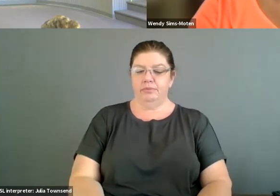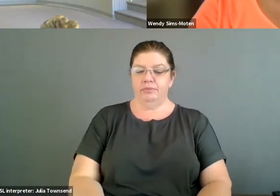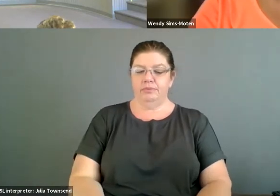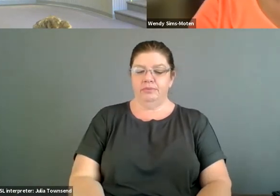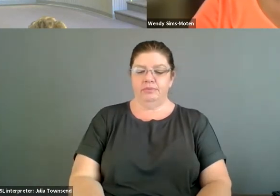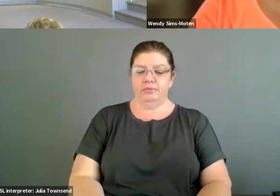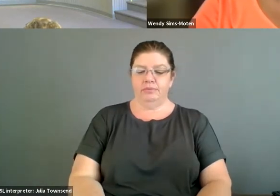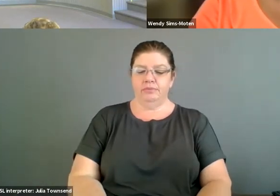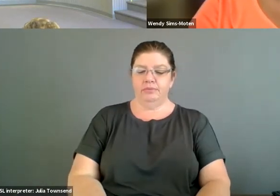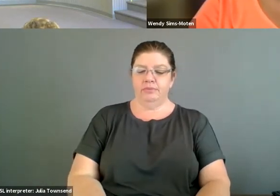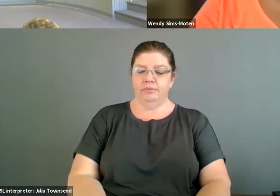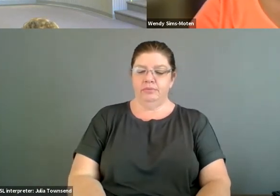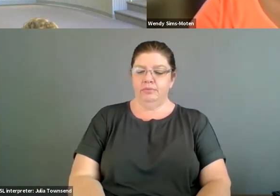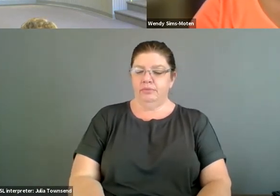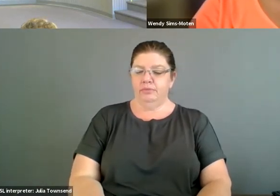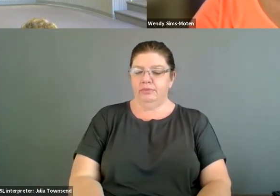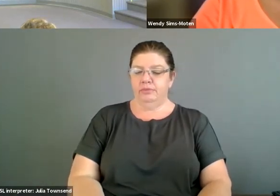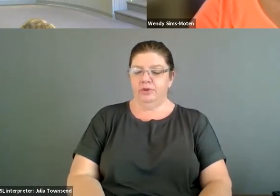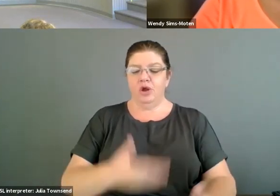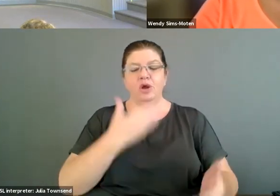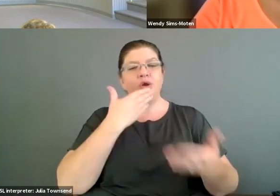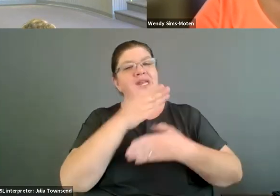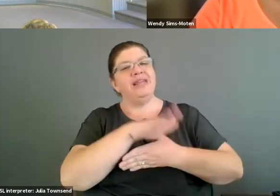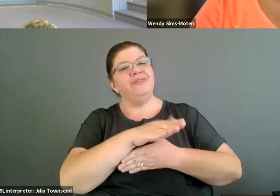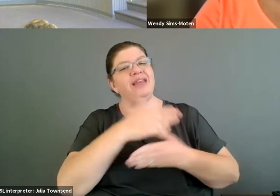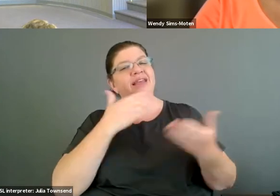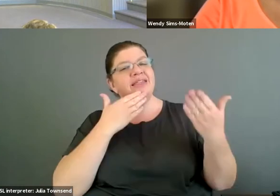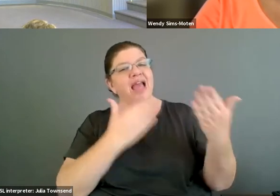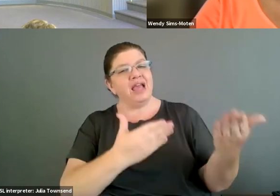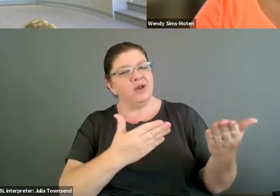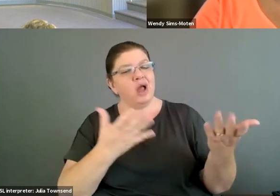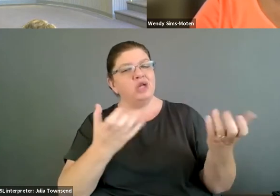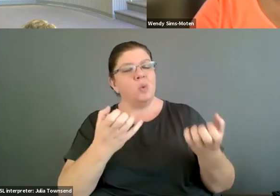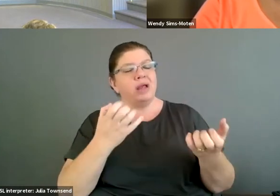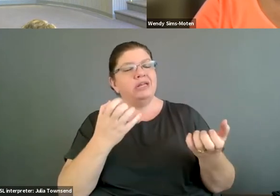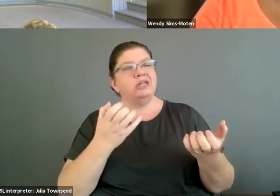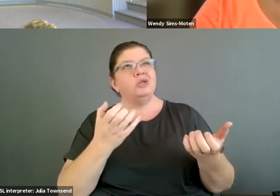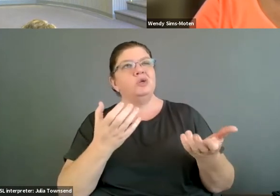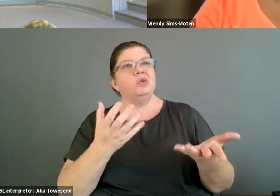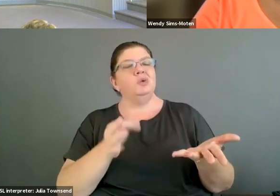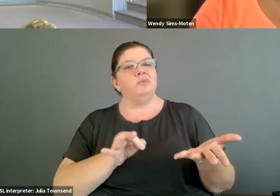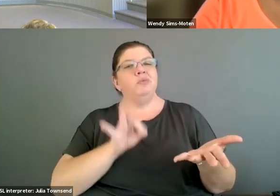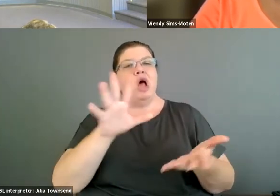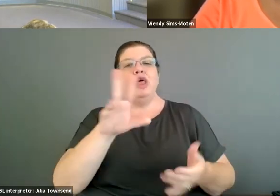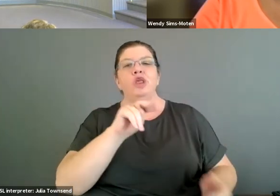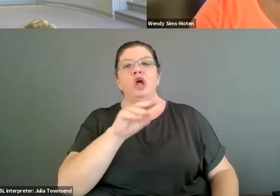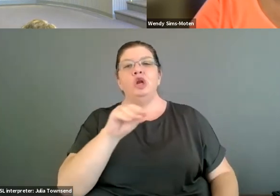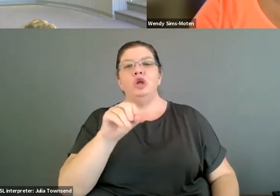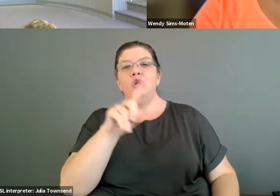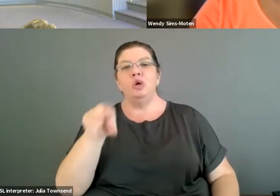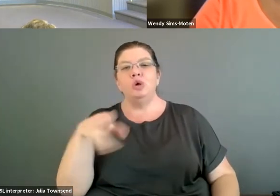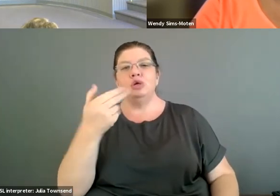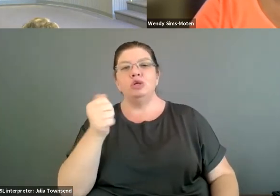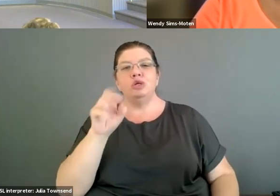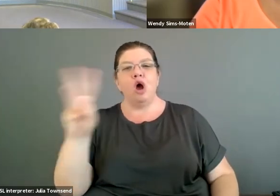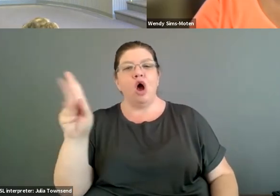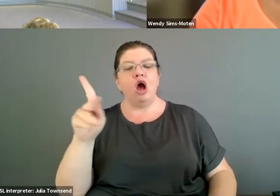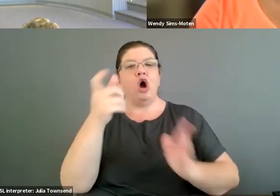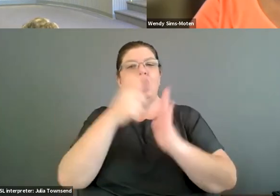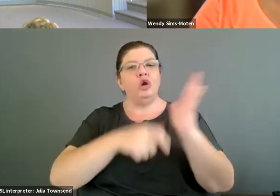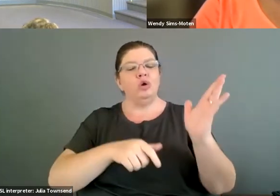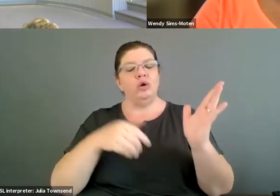Good evening, thank you. I actually just wanted to bring up this NewsHawk article that came out August 7th